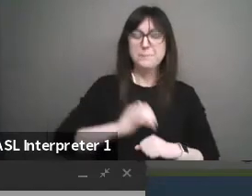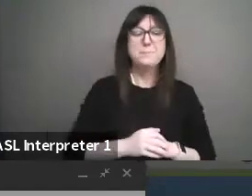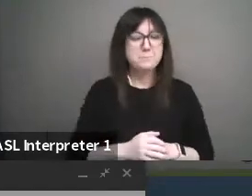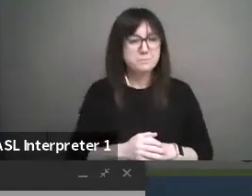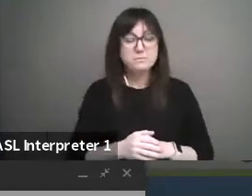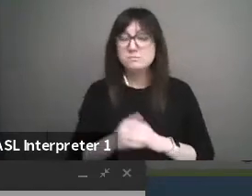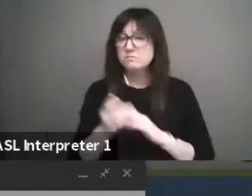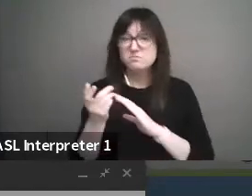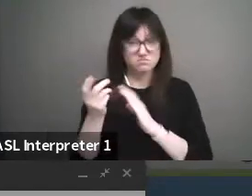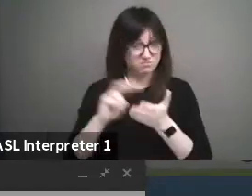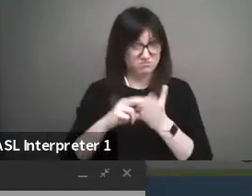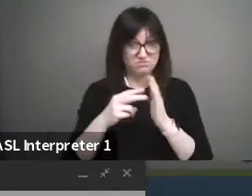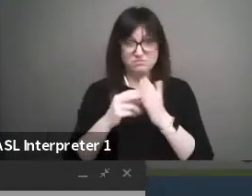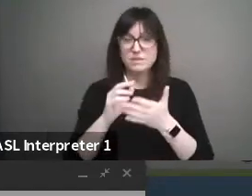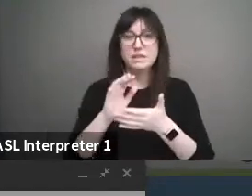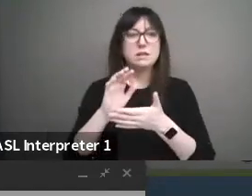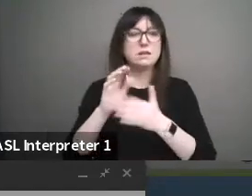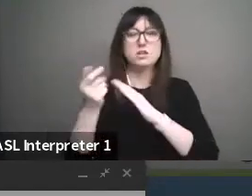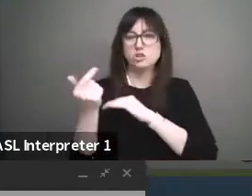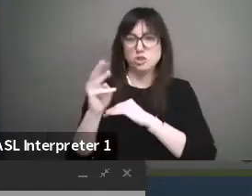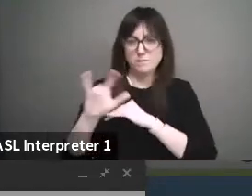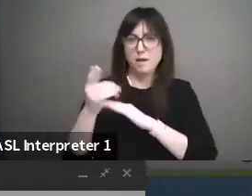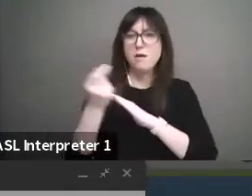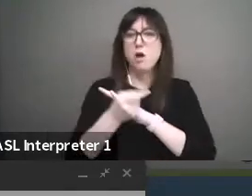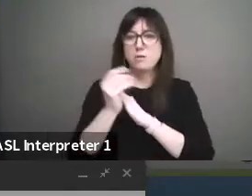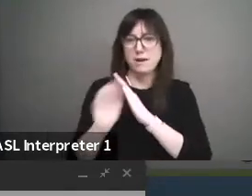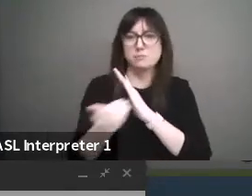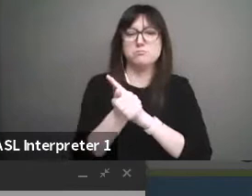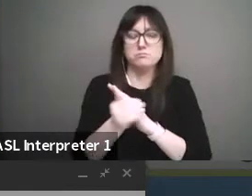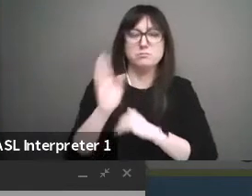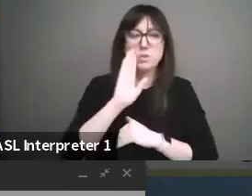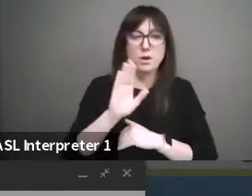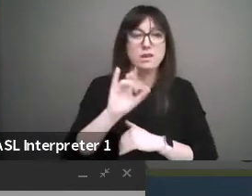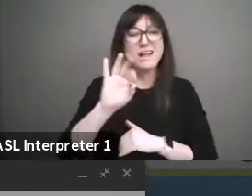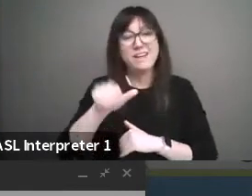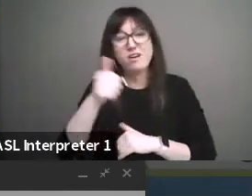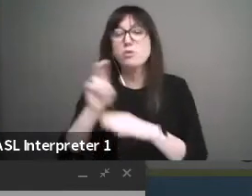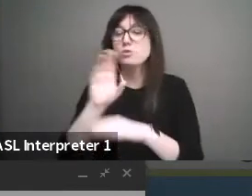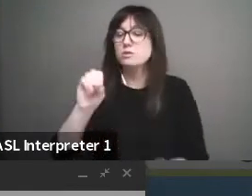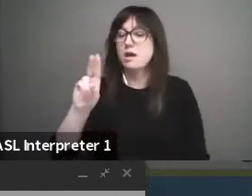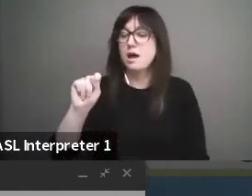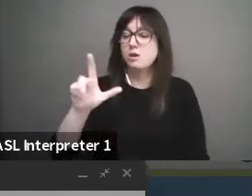automatically attached in Gmail. I will show you how we can attach this in Outlook as well.